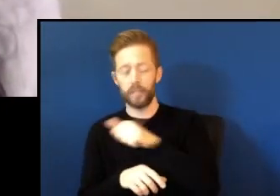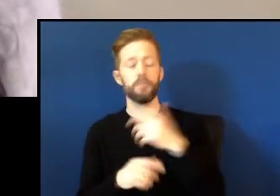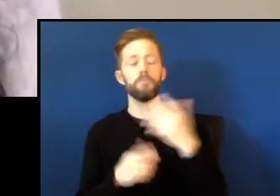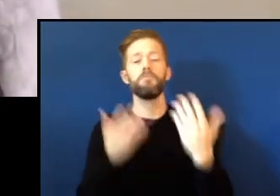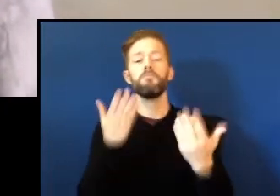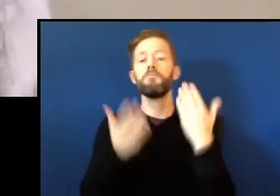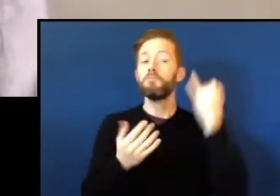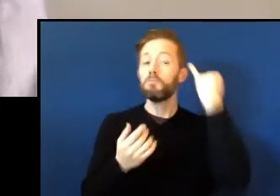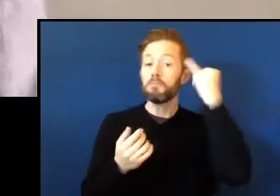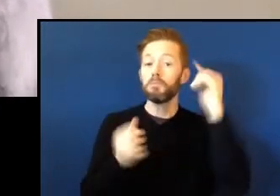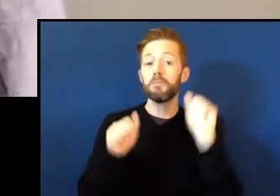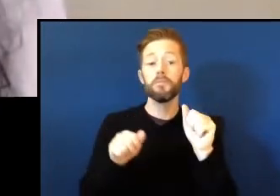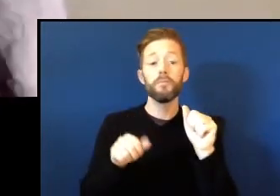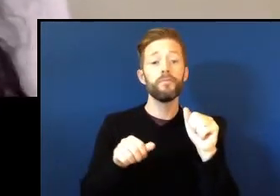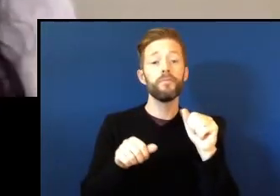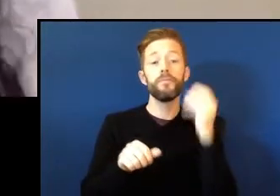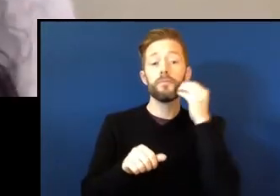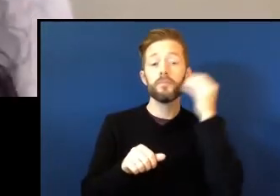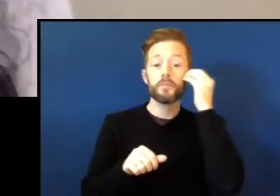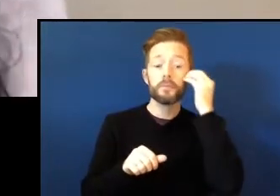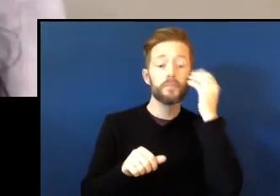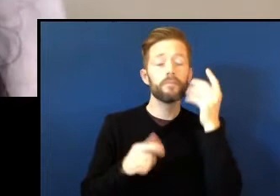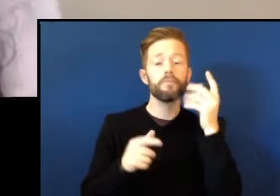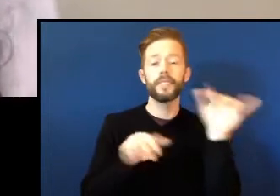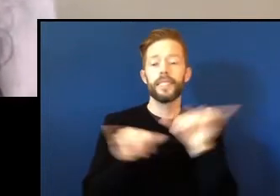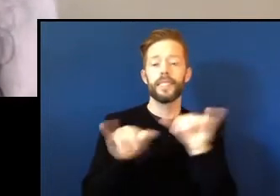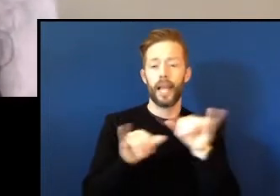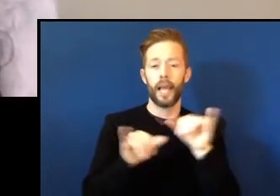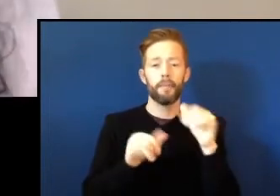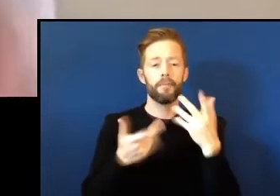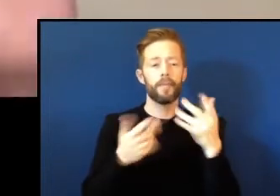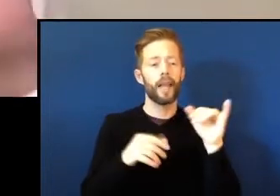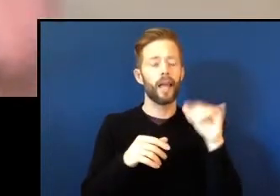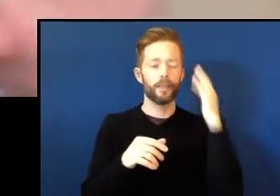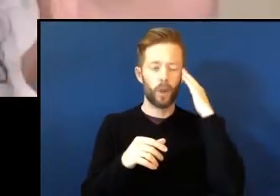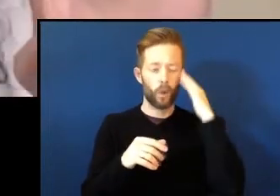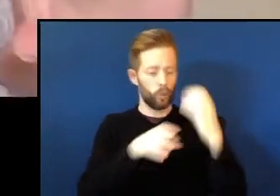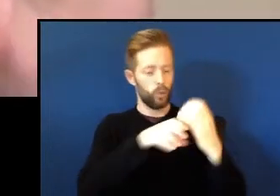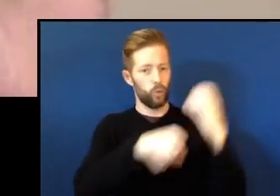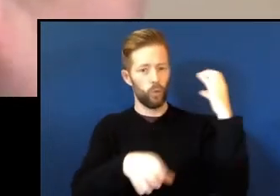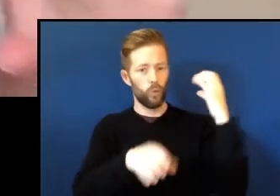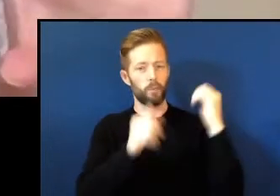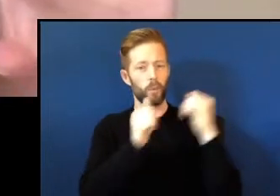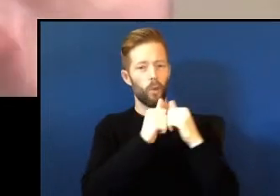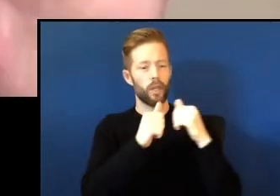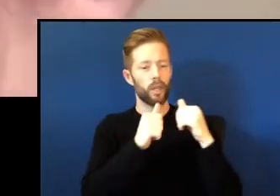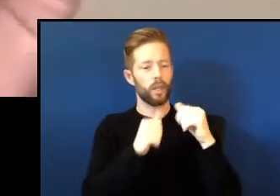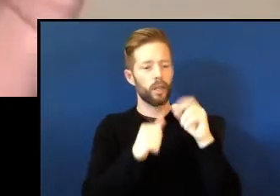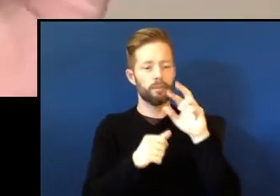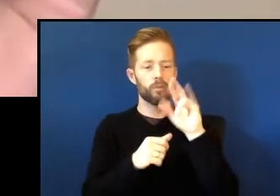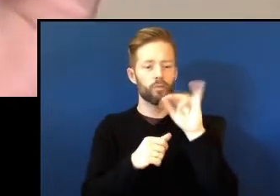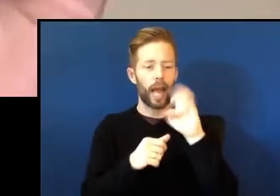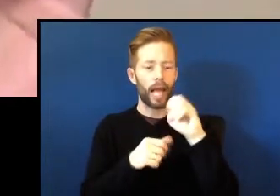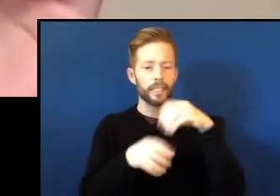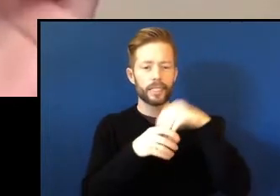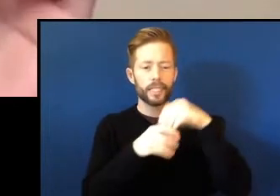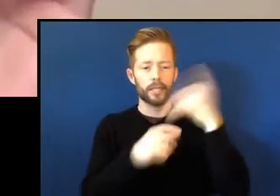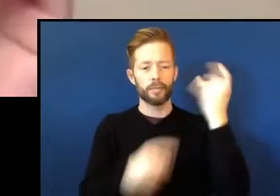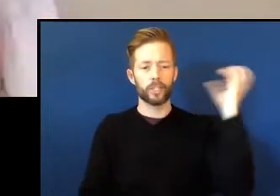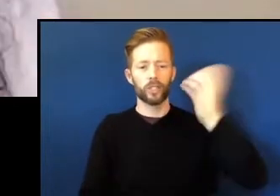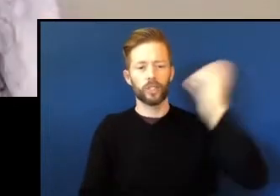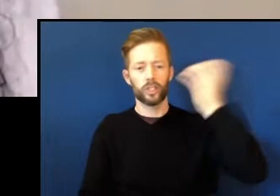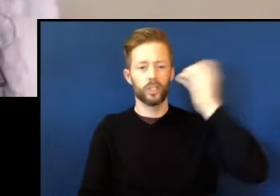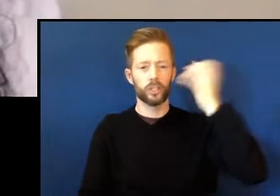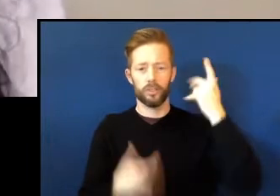same instrument at home. It could be a homemade shaker with like a tube of toilet paper and some rice